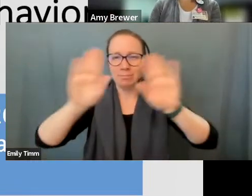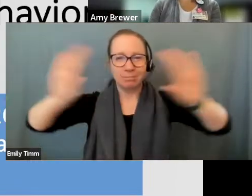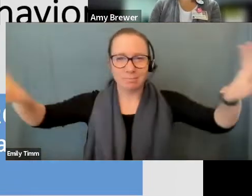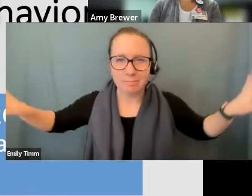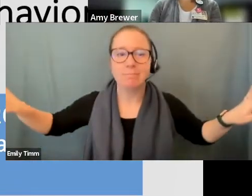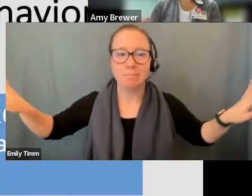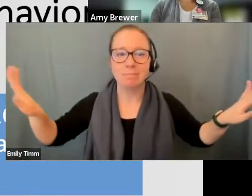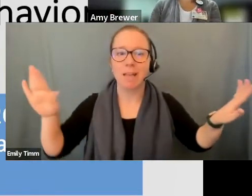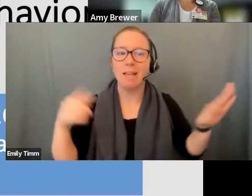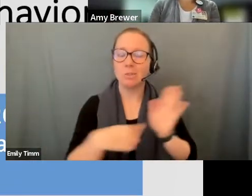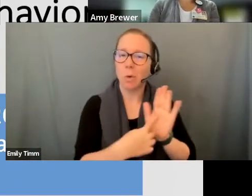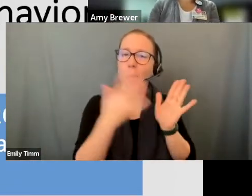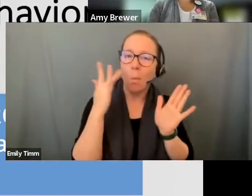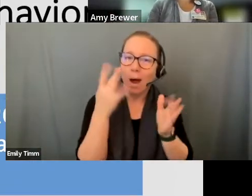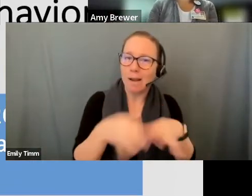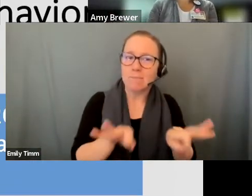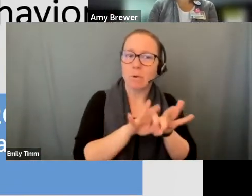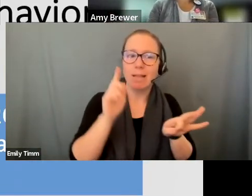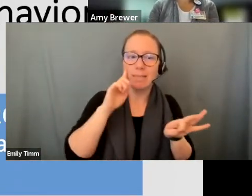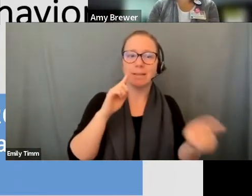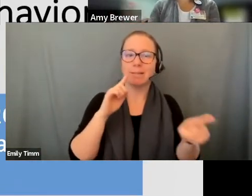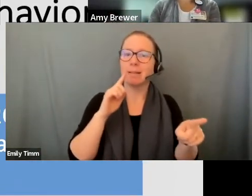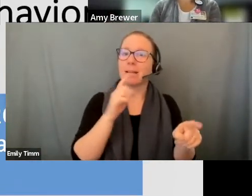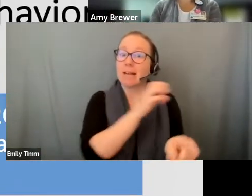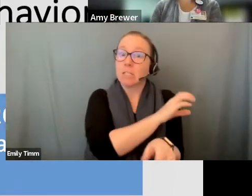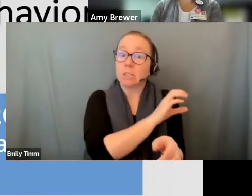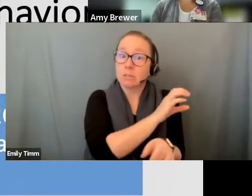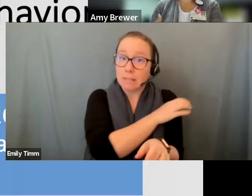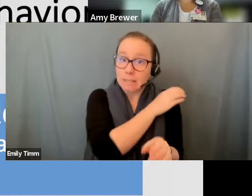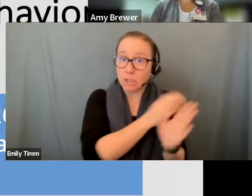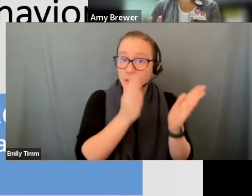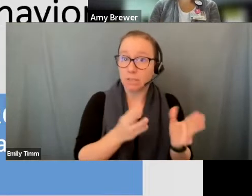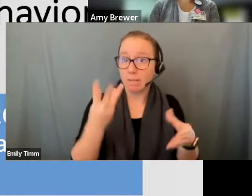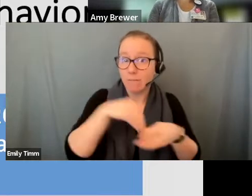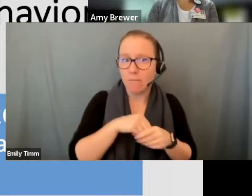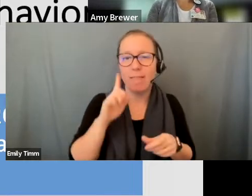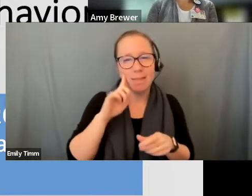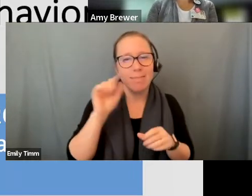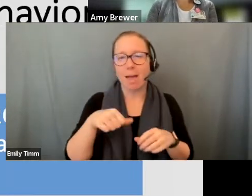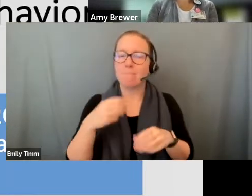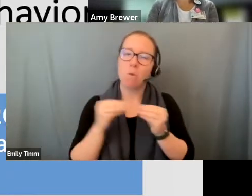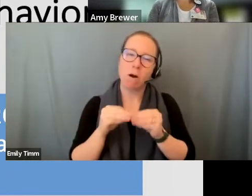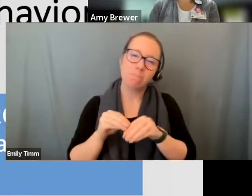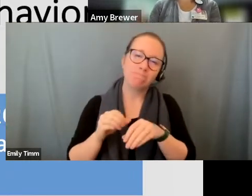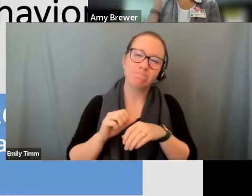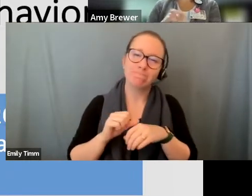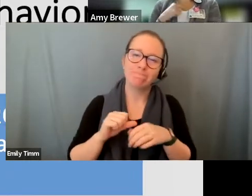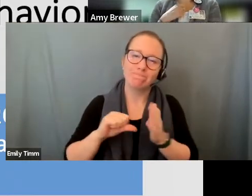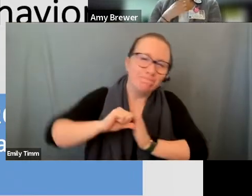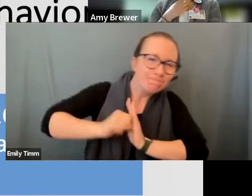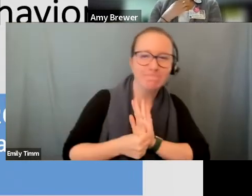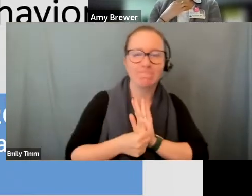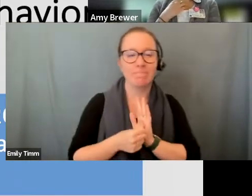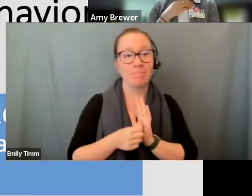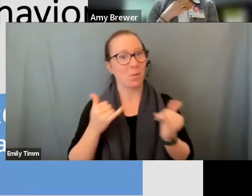this is important, I think it adds weight to the work. And I think it meets the individual's needs. Okay,